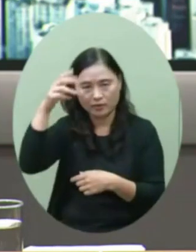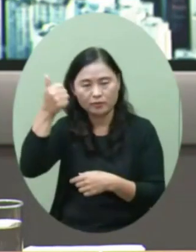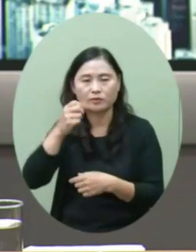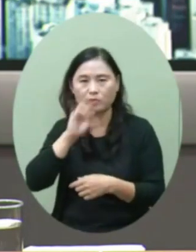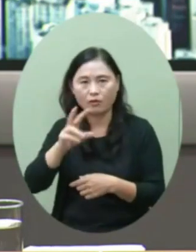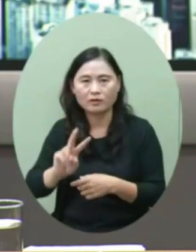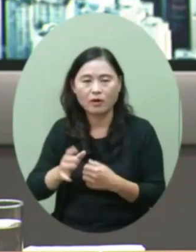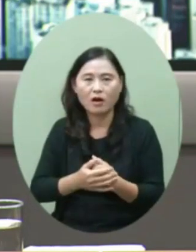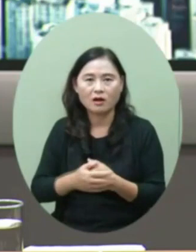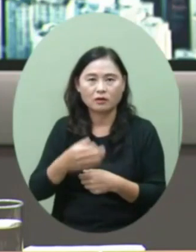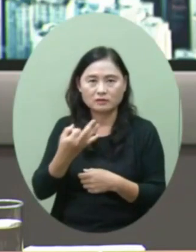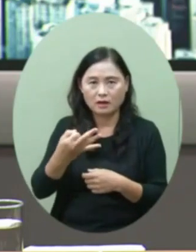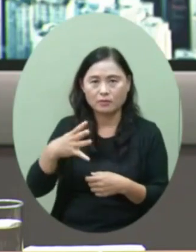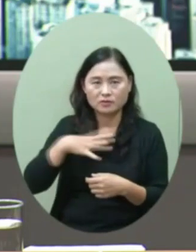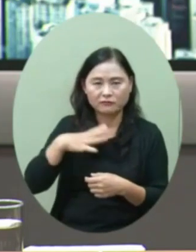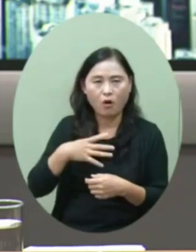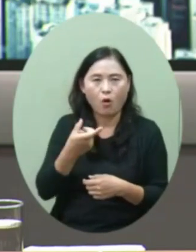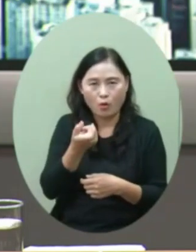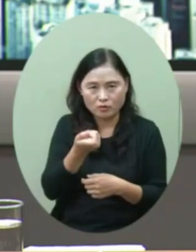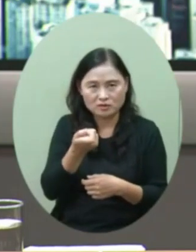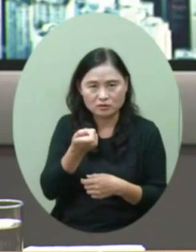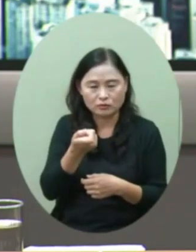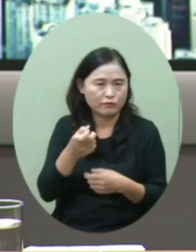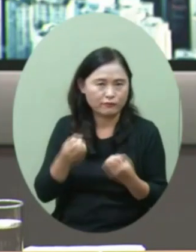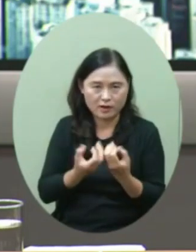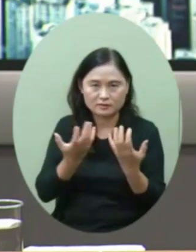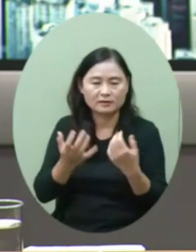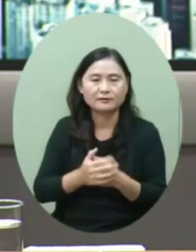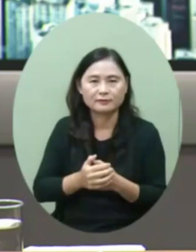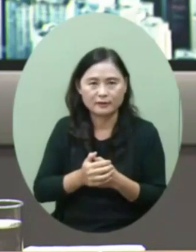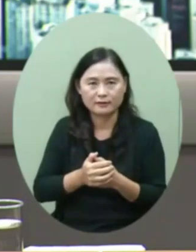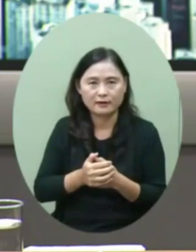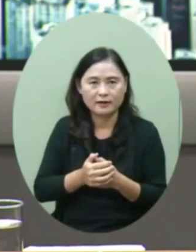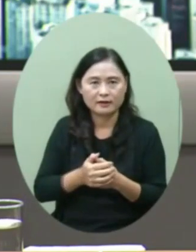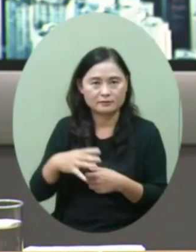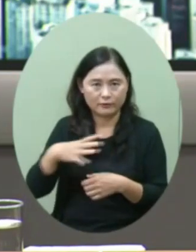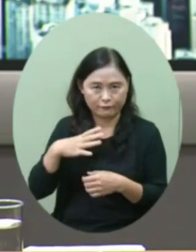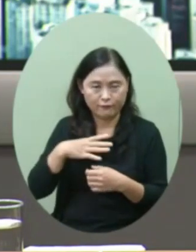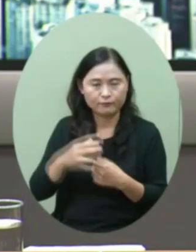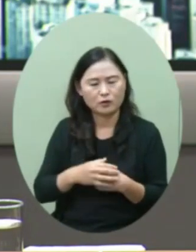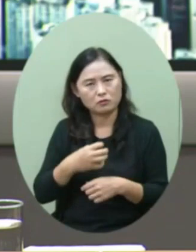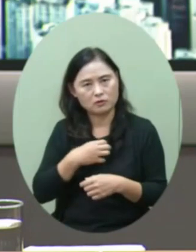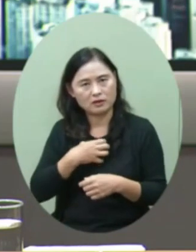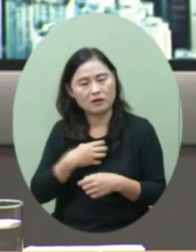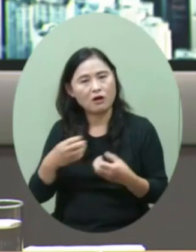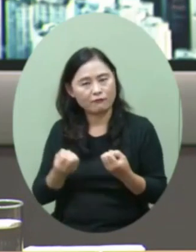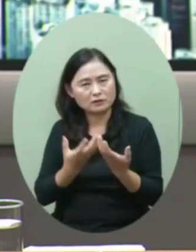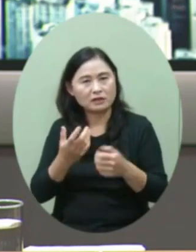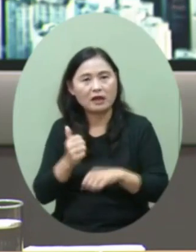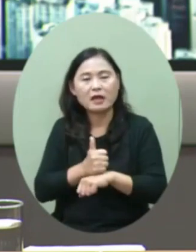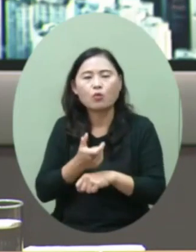it will only take up cases in 3 very rare